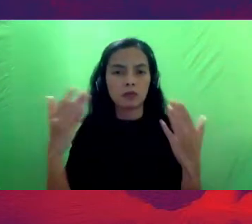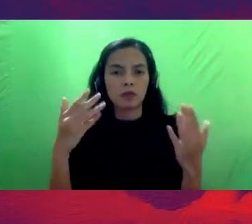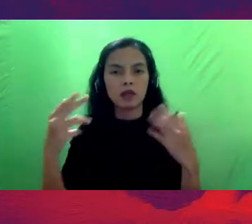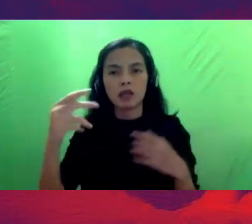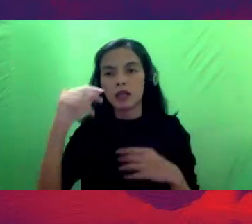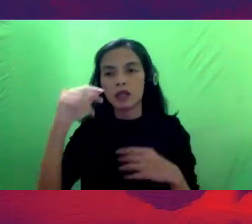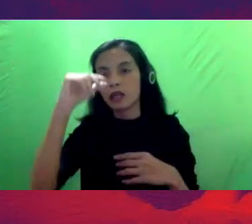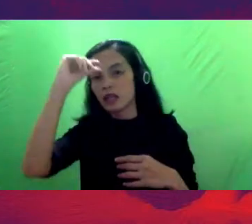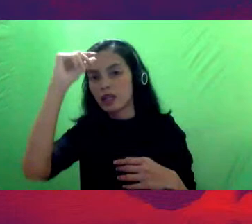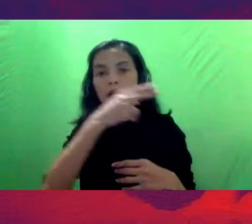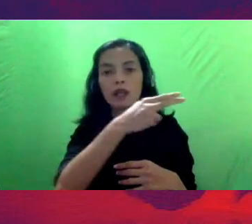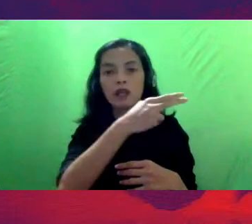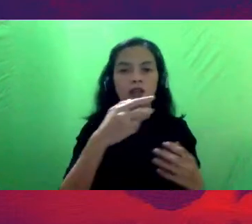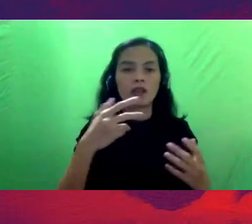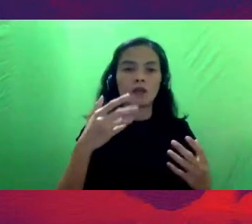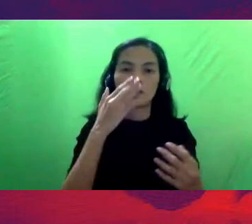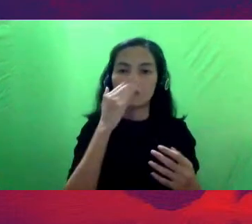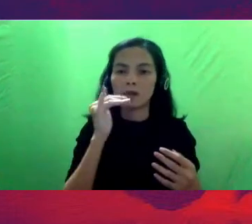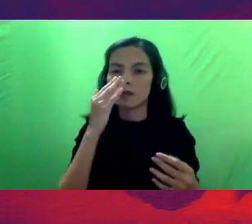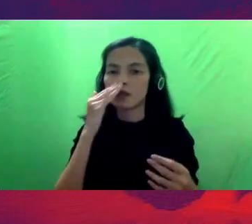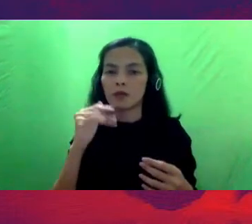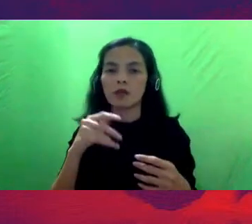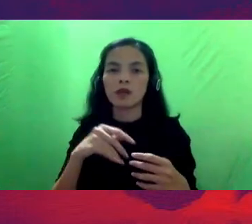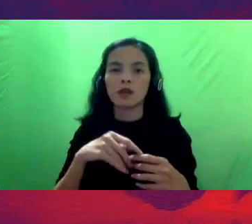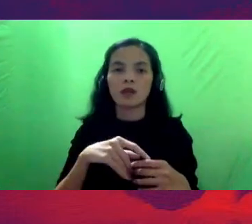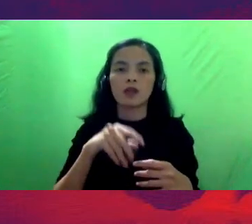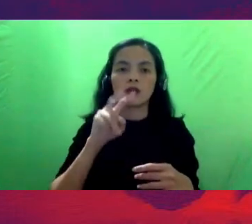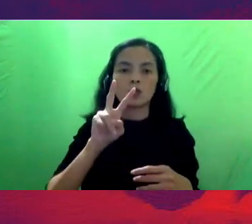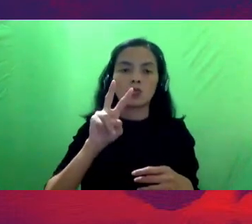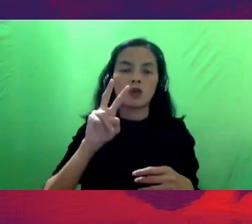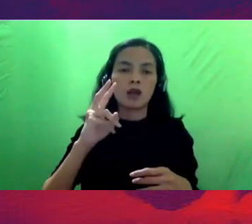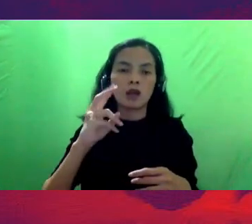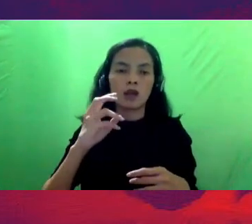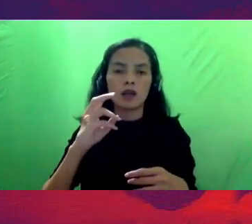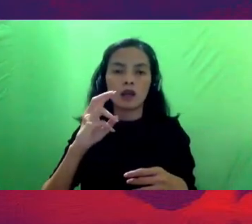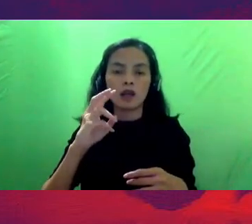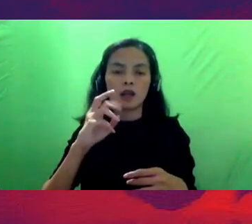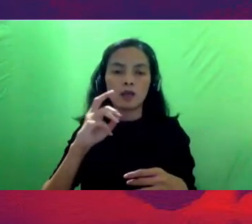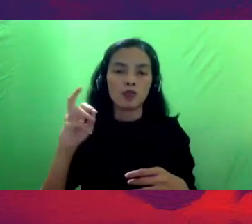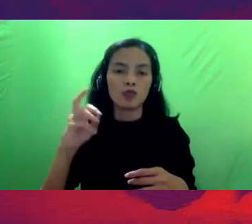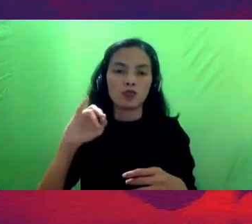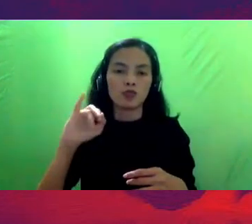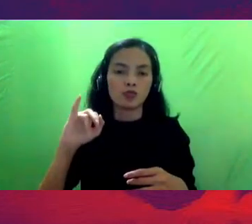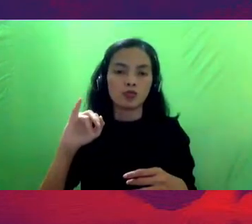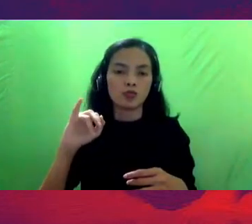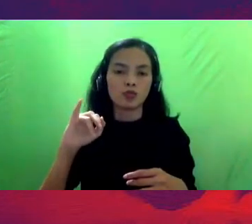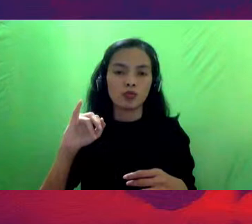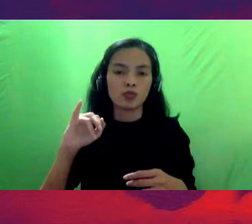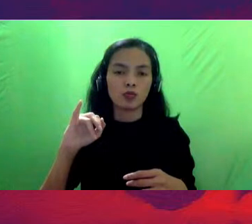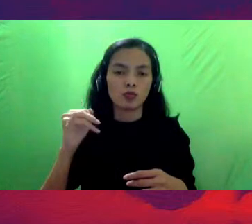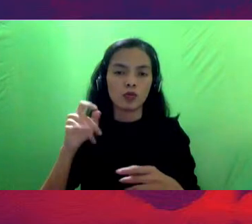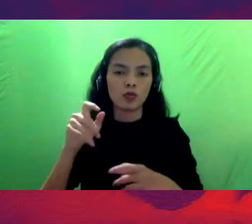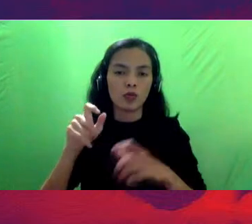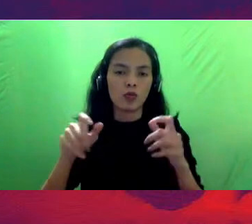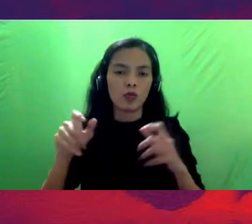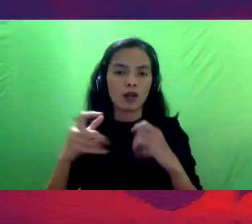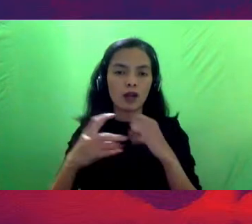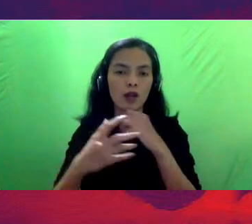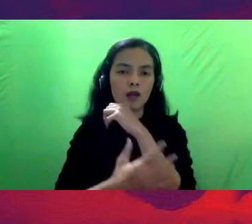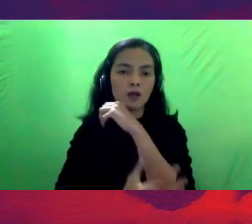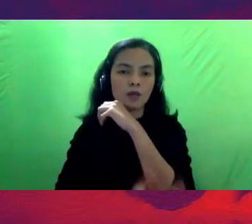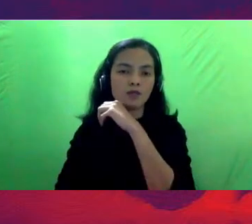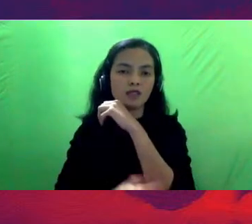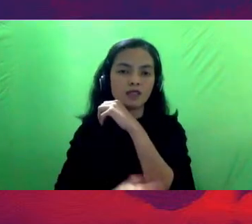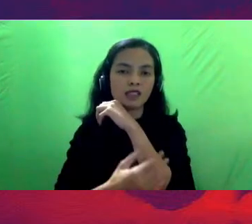up, where some 271 million people moved out of poverty within the period of within a